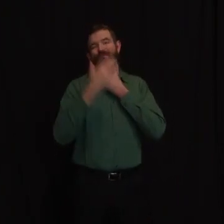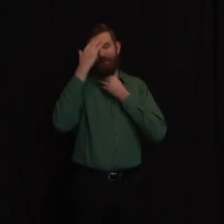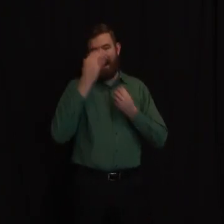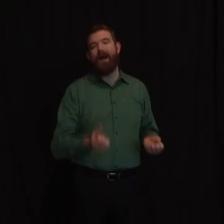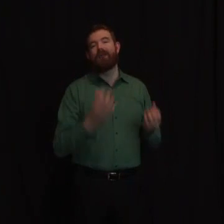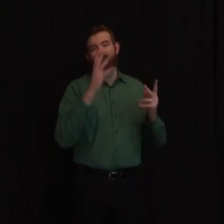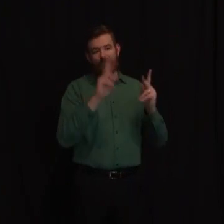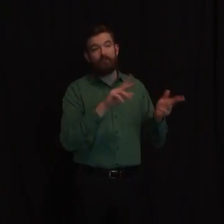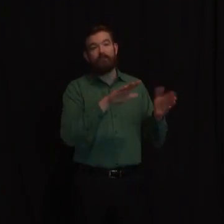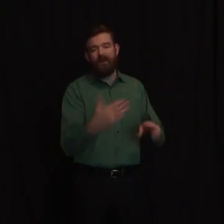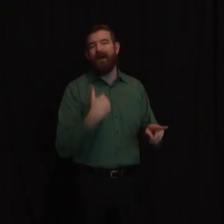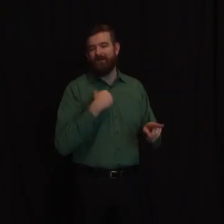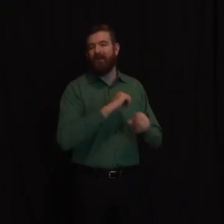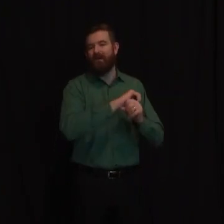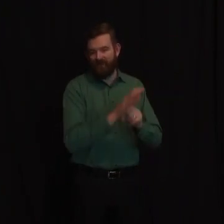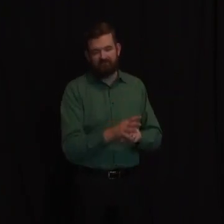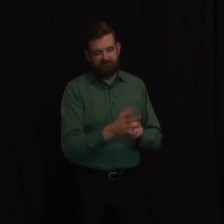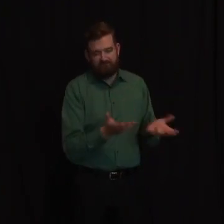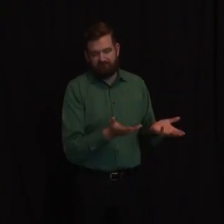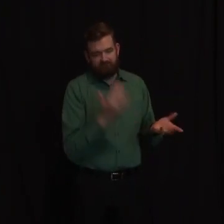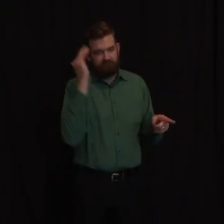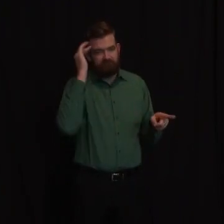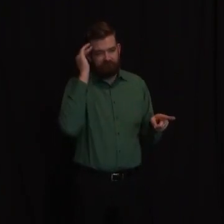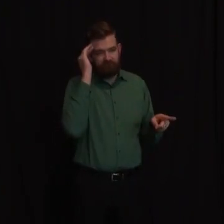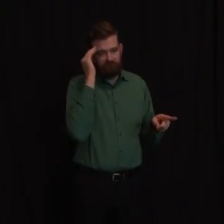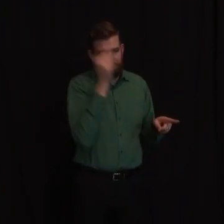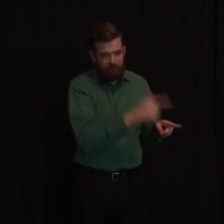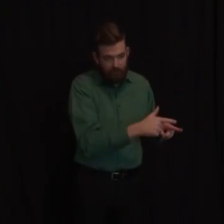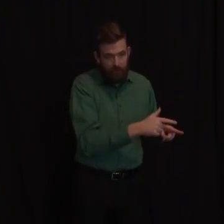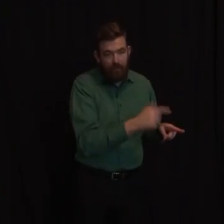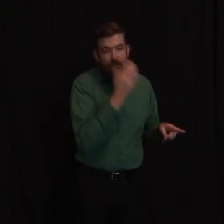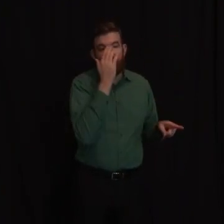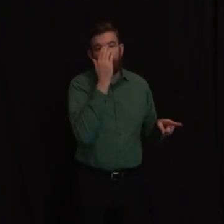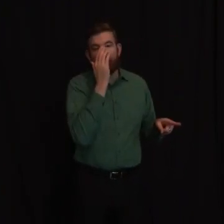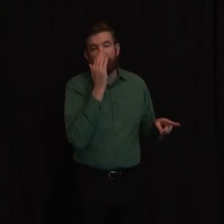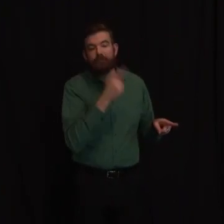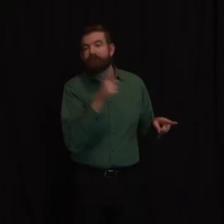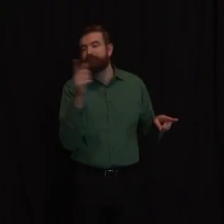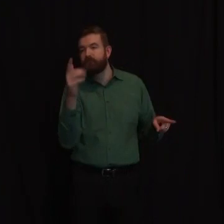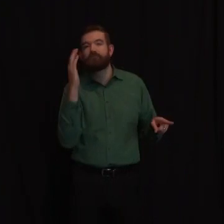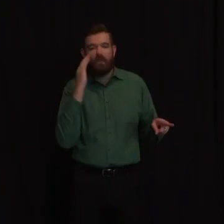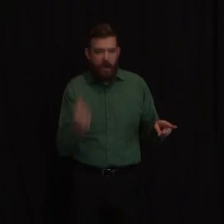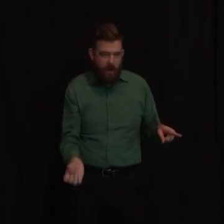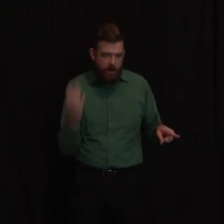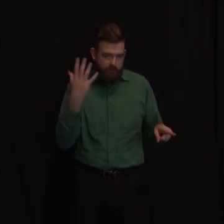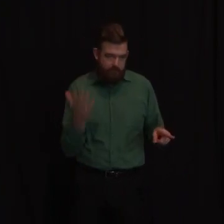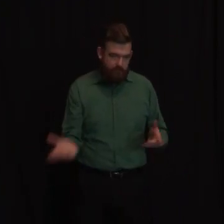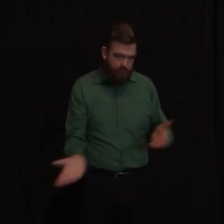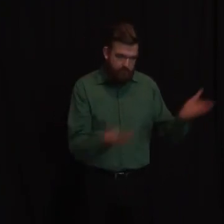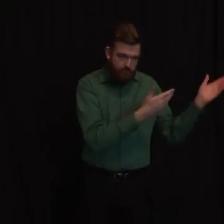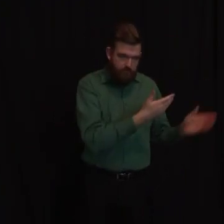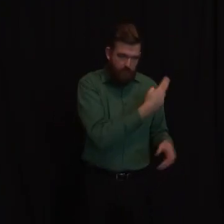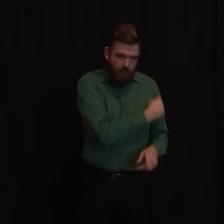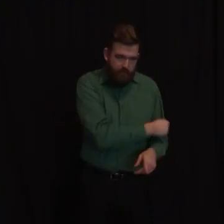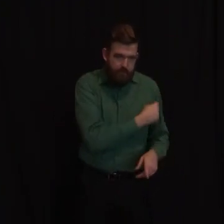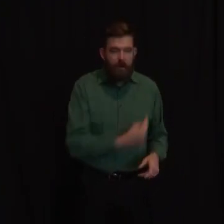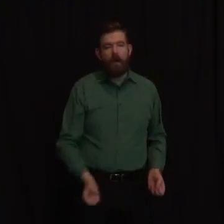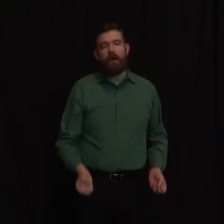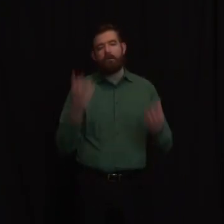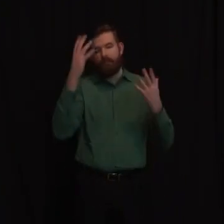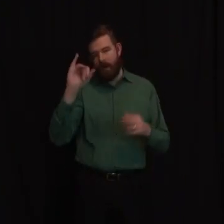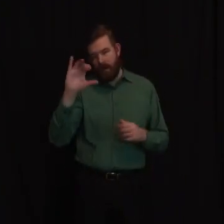me, we know hospitalizations. We know ICU beds. We know that for sure. And those curves